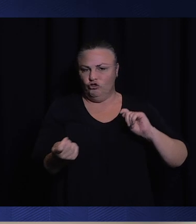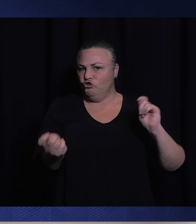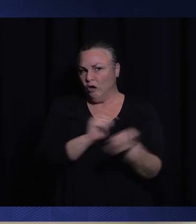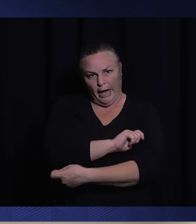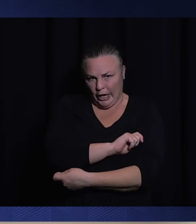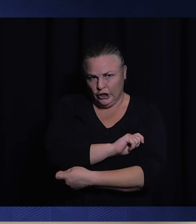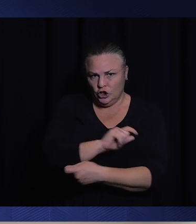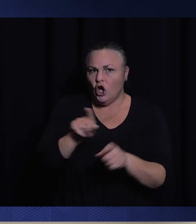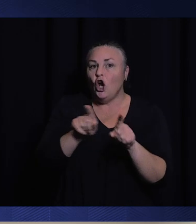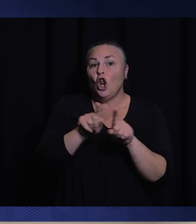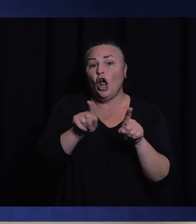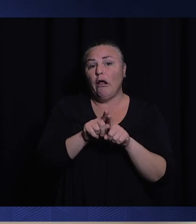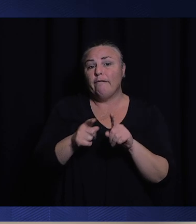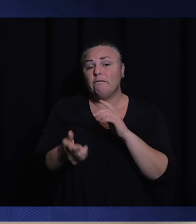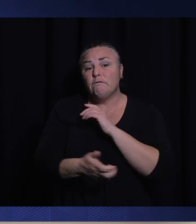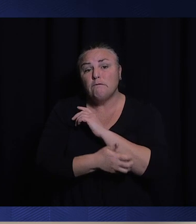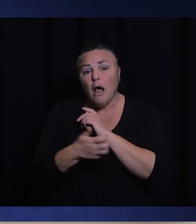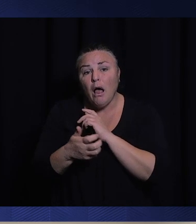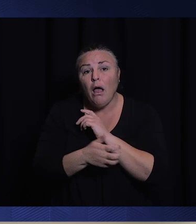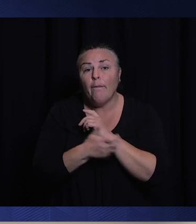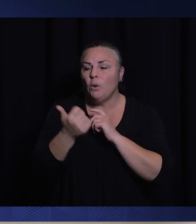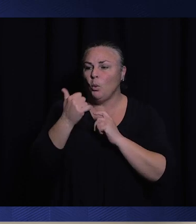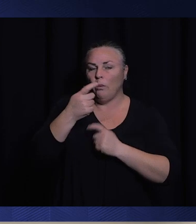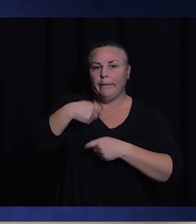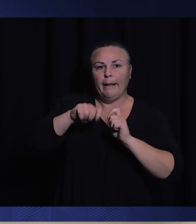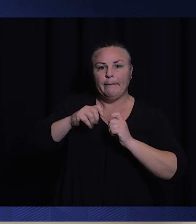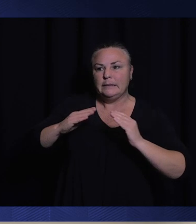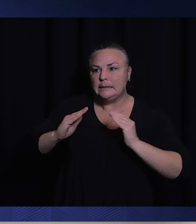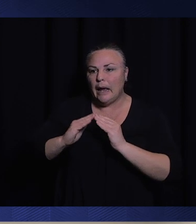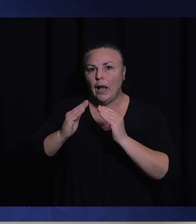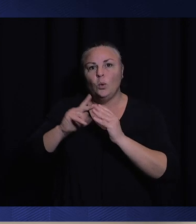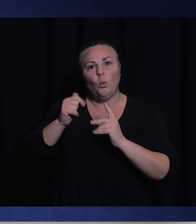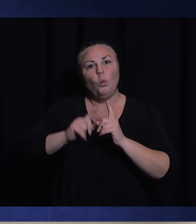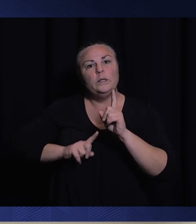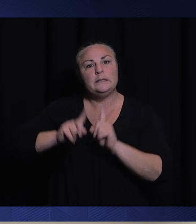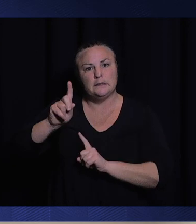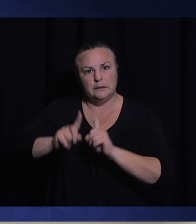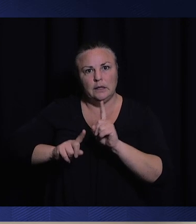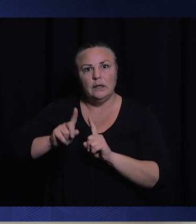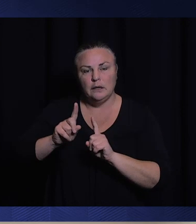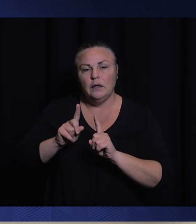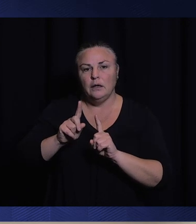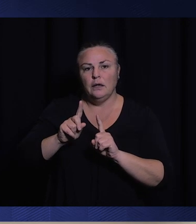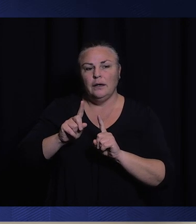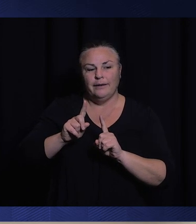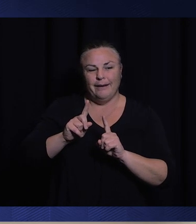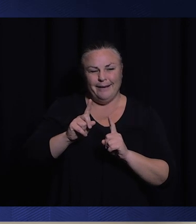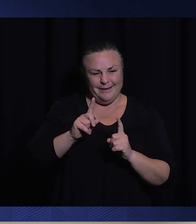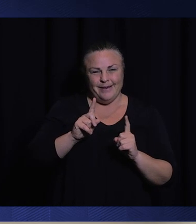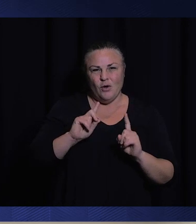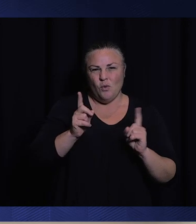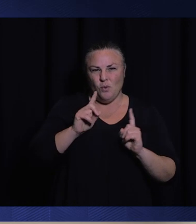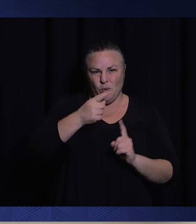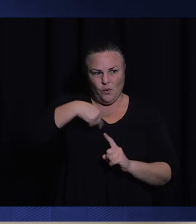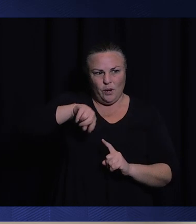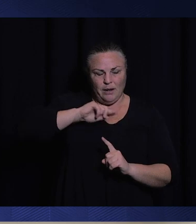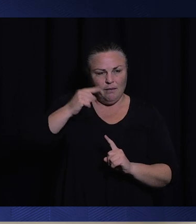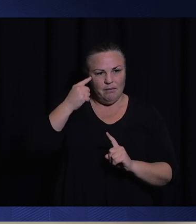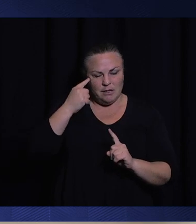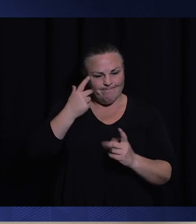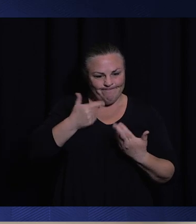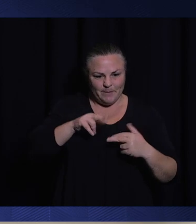level. Only then, if we recognize their rights, we will be obliged to bring them into conversations and at the same time ensure that